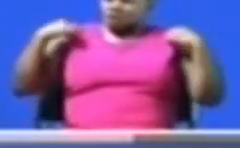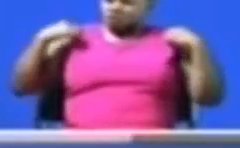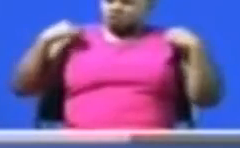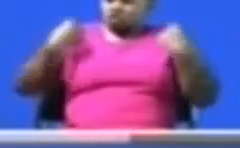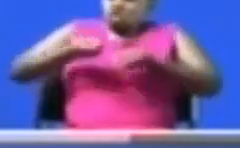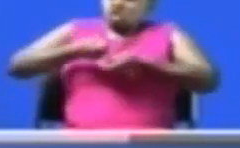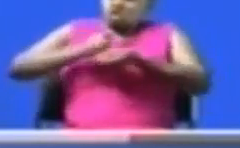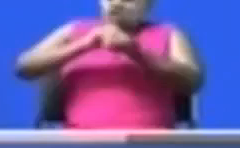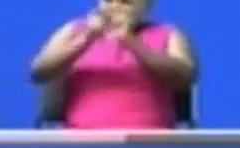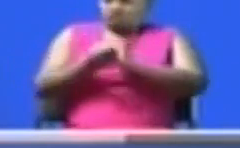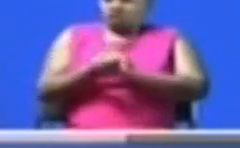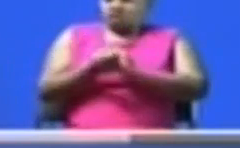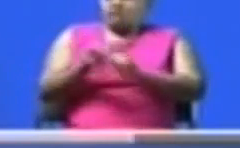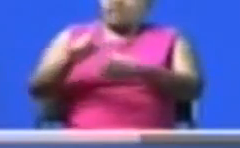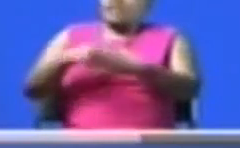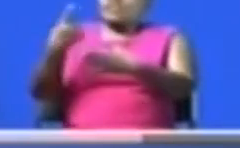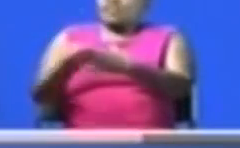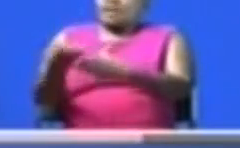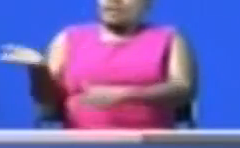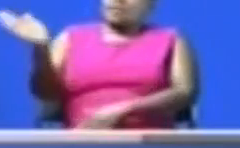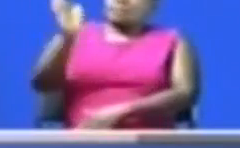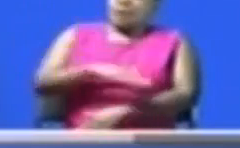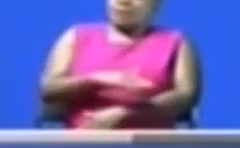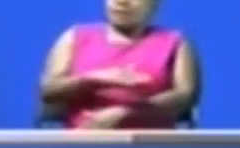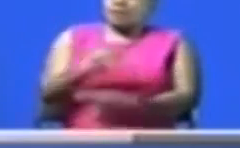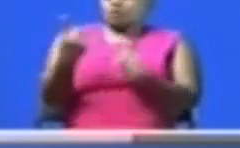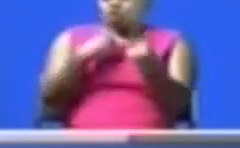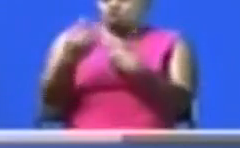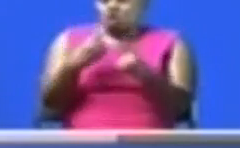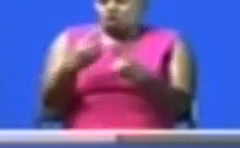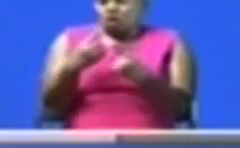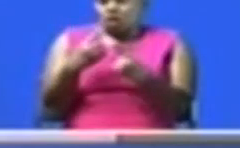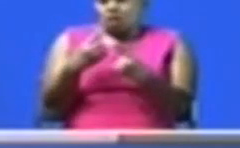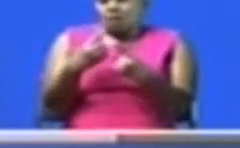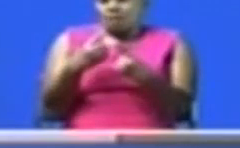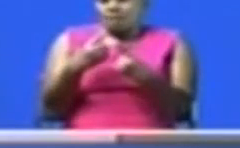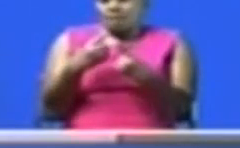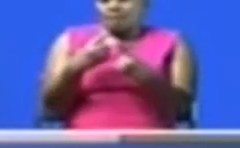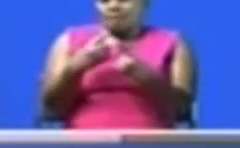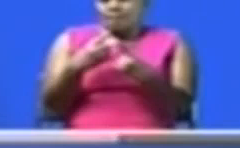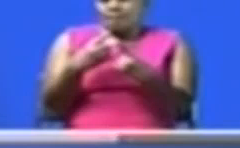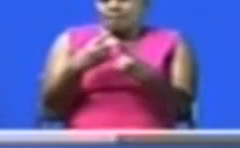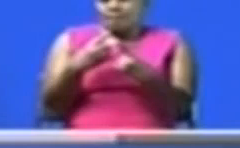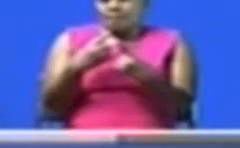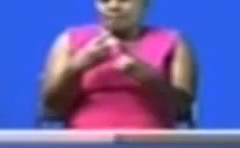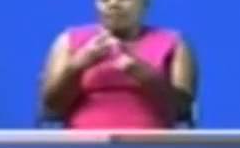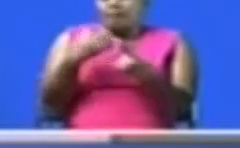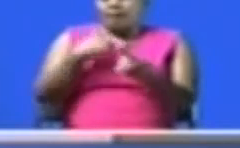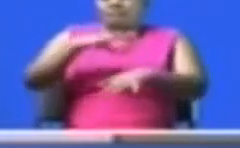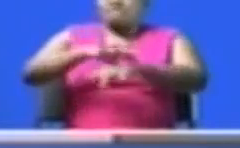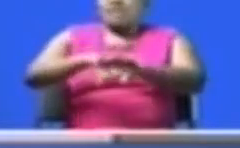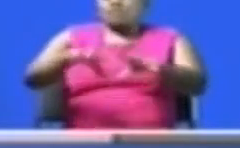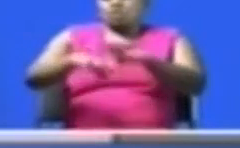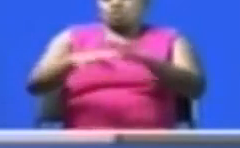atoe nguo za shule kwa sababu ni mwanafunzi wa medicine anavaa ile dusty